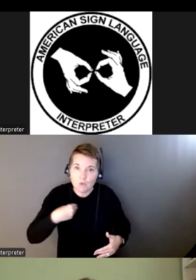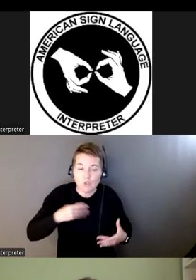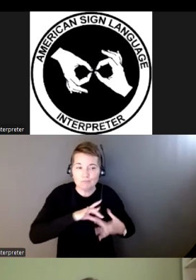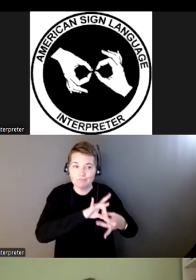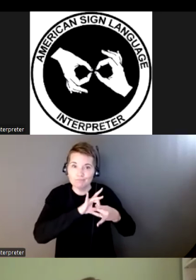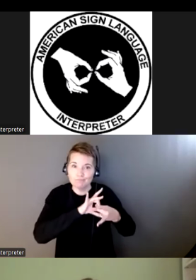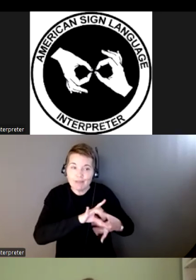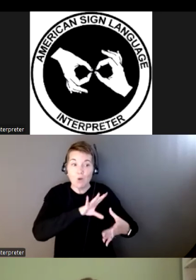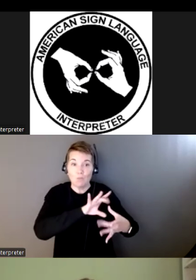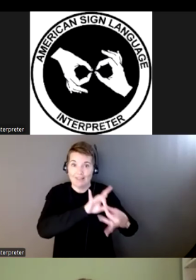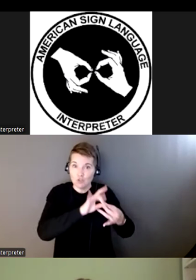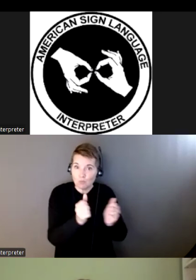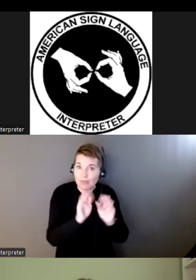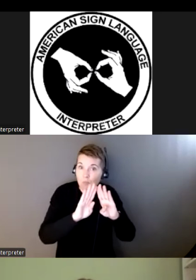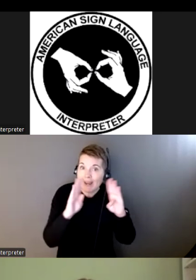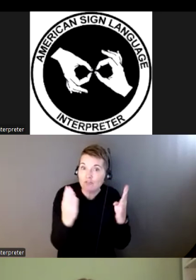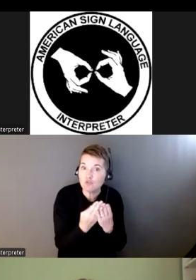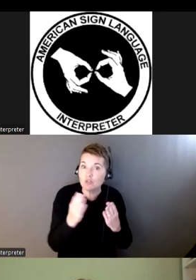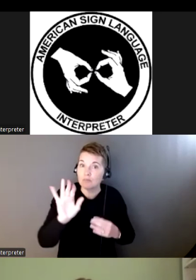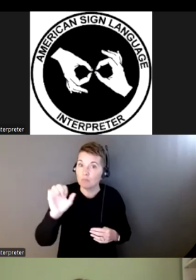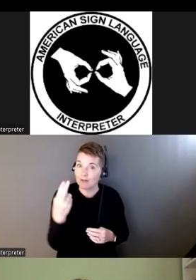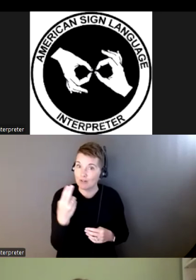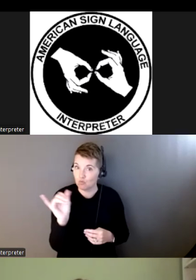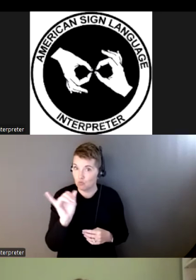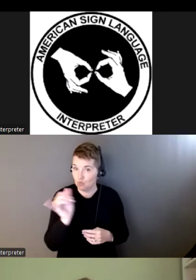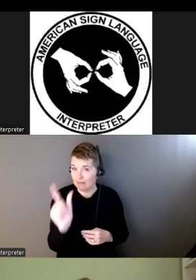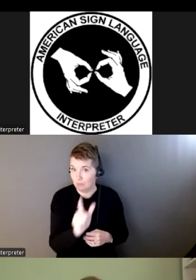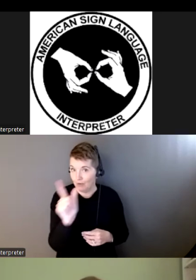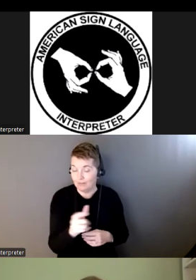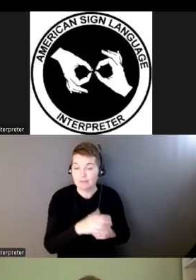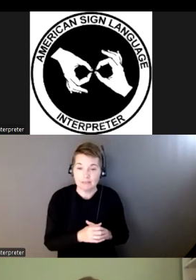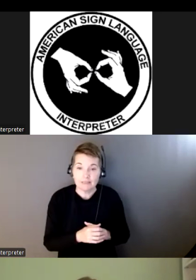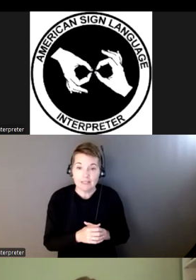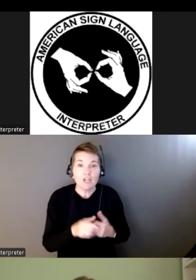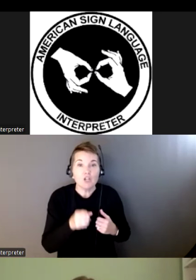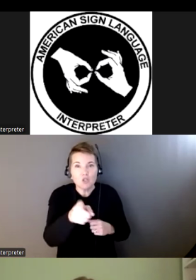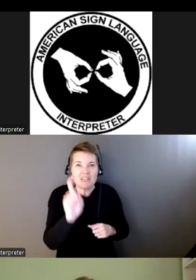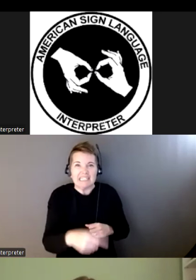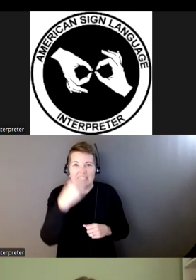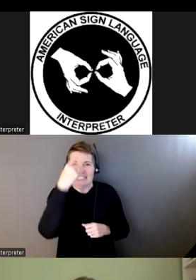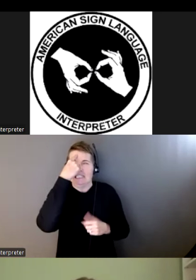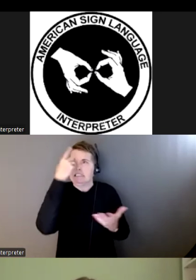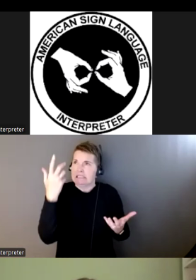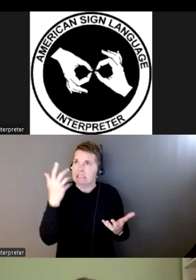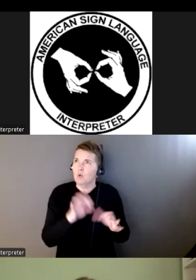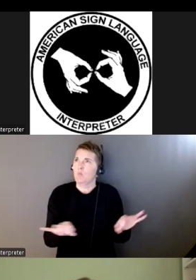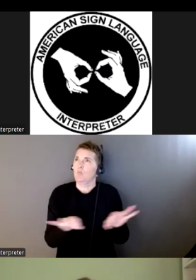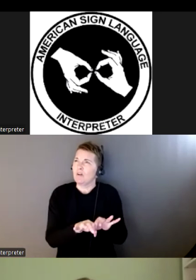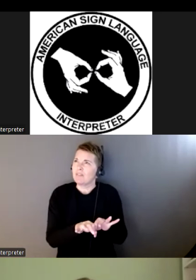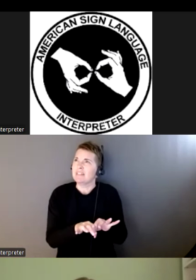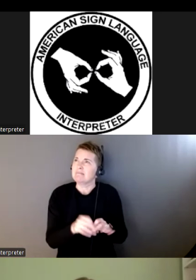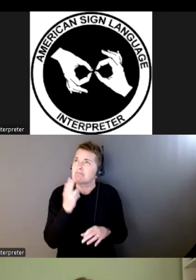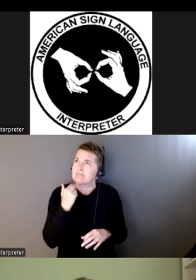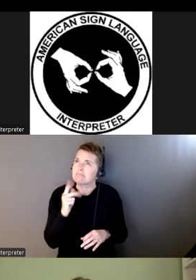that goes into building those relationships. And then you need to think about, like, is it even worth applying for such a